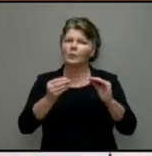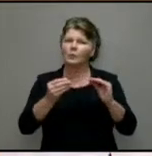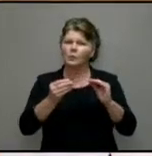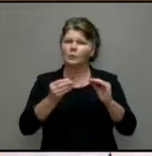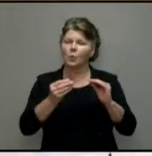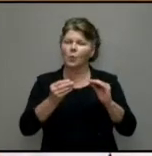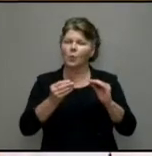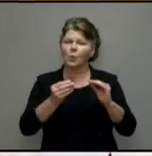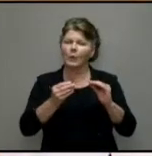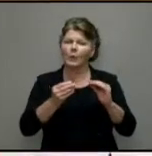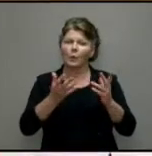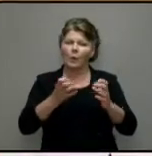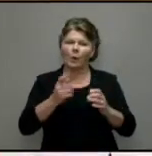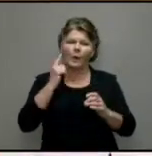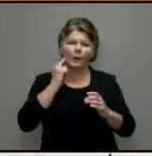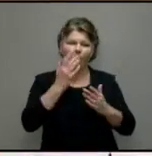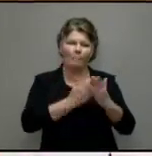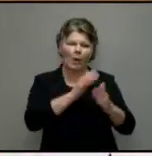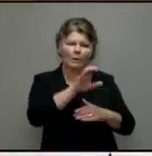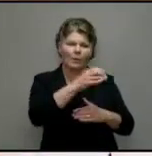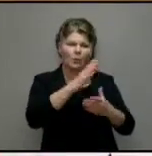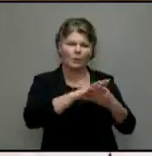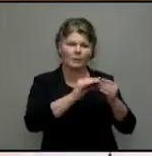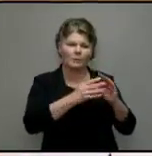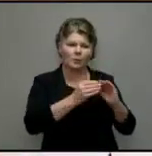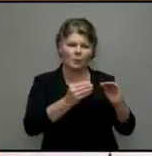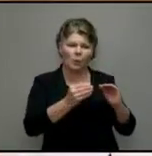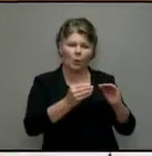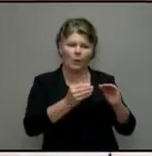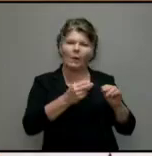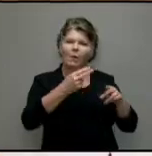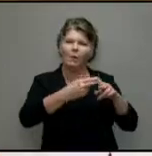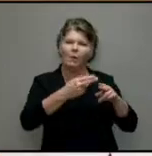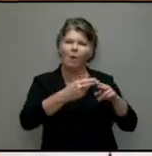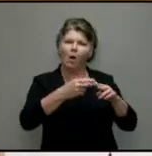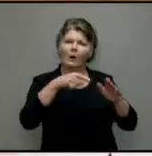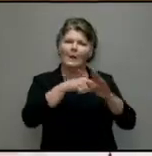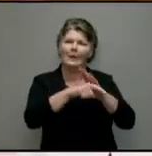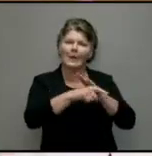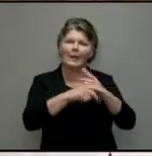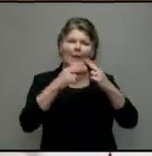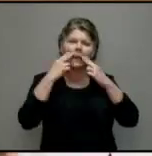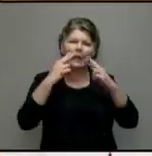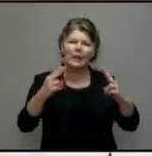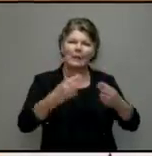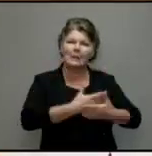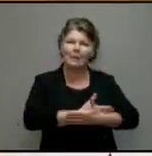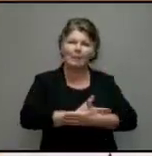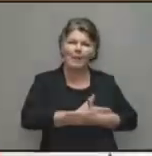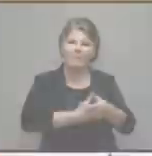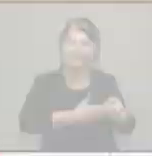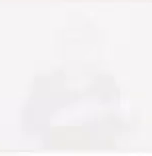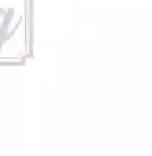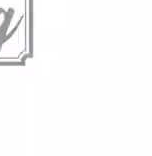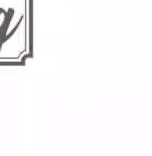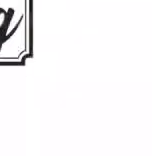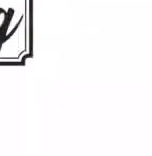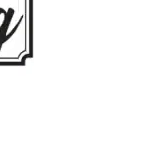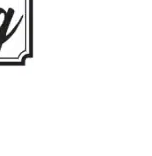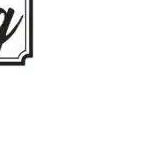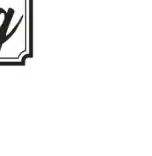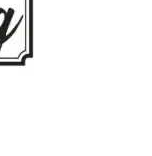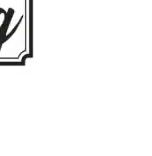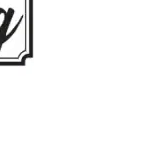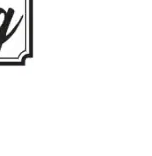as part of the Christmas story. It's called the slaughter of the innocent. Who wants to hear about killing babies? The